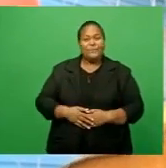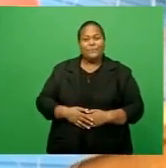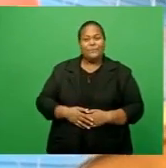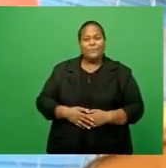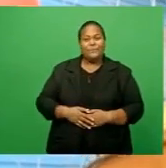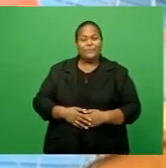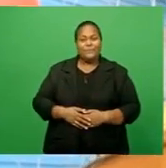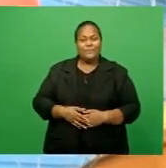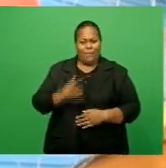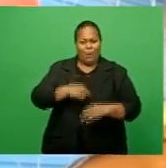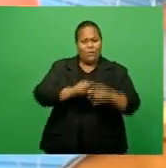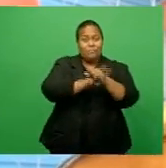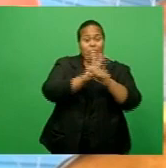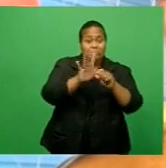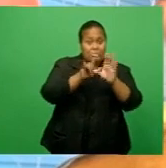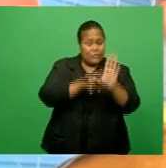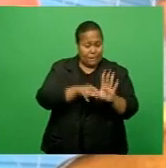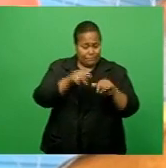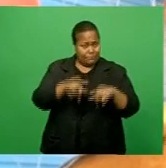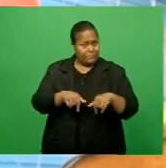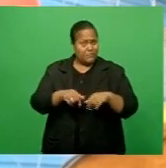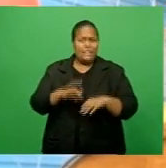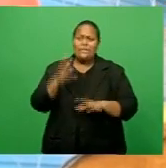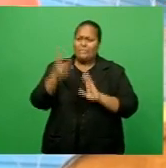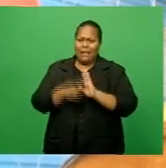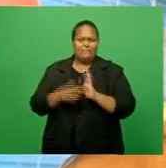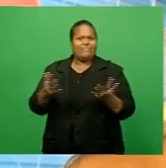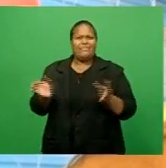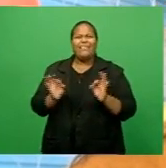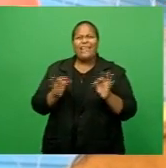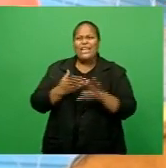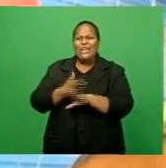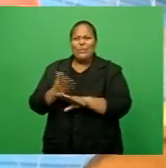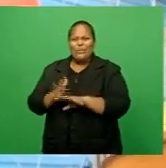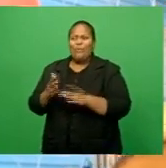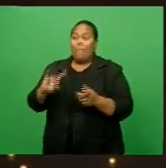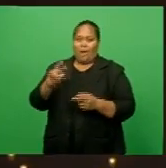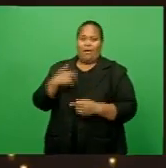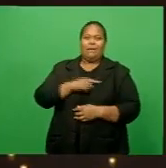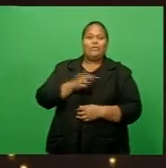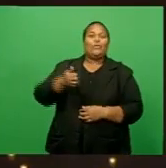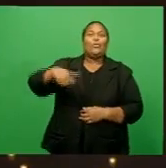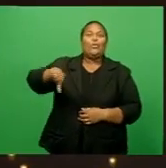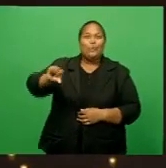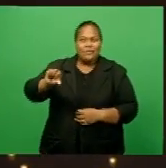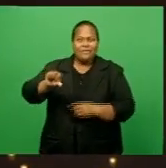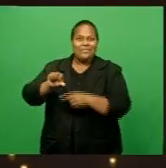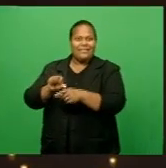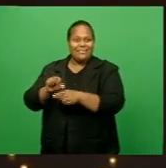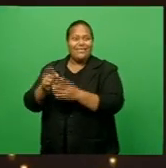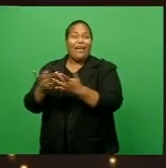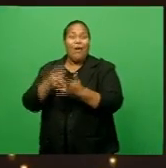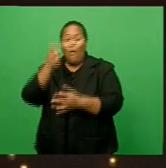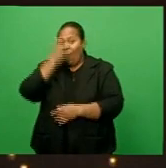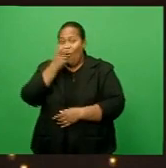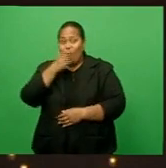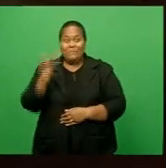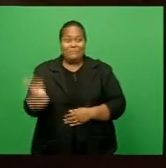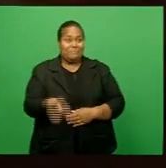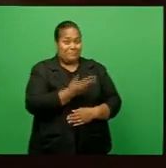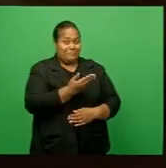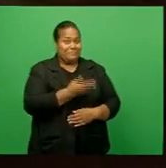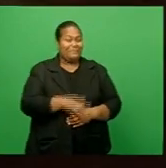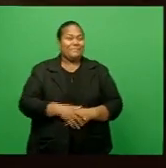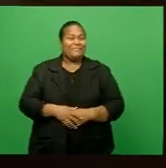pandemic year, so we're not managed to get something new, but we use the same things and different ideas. All